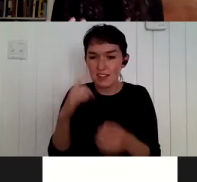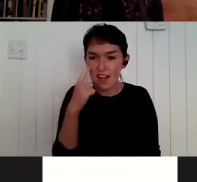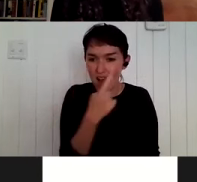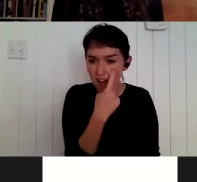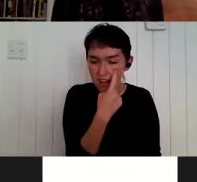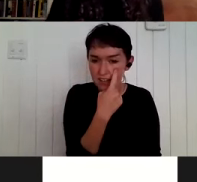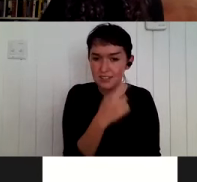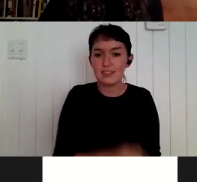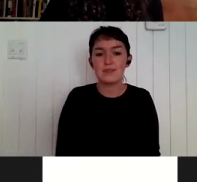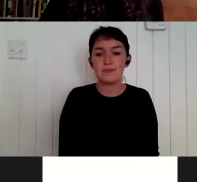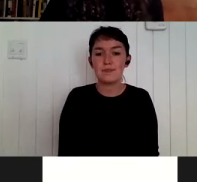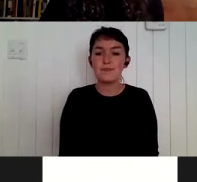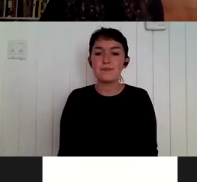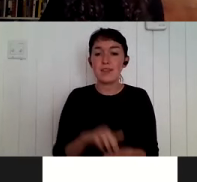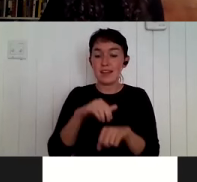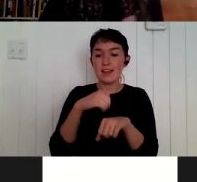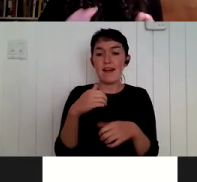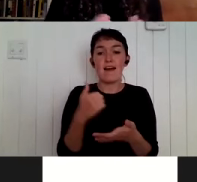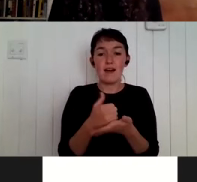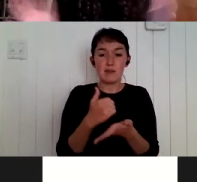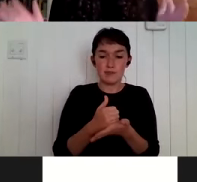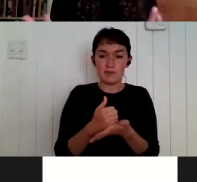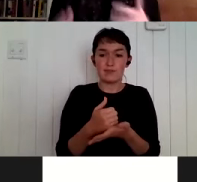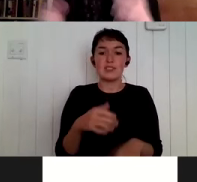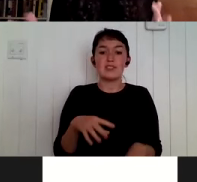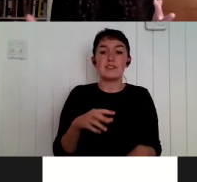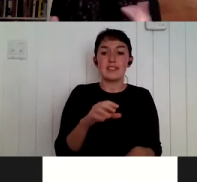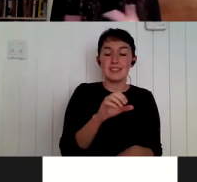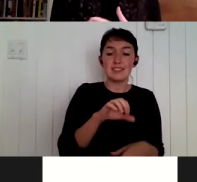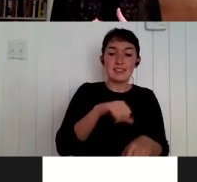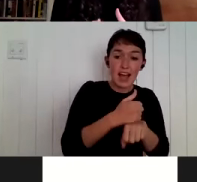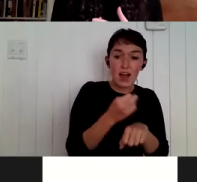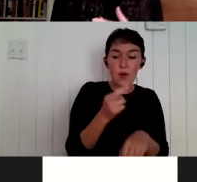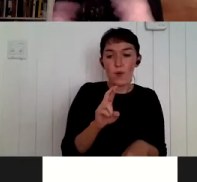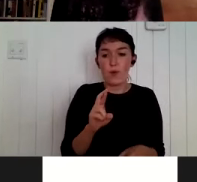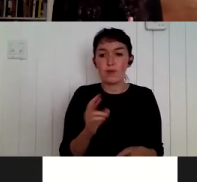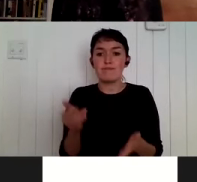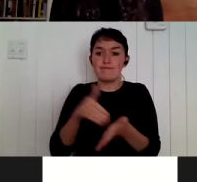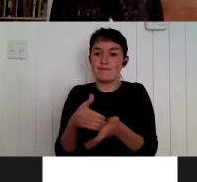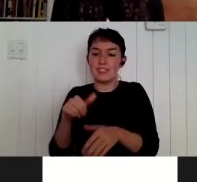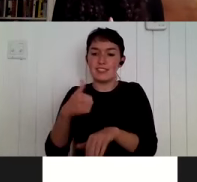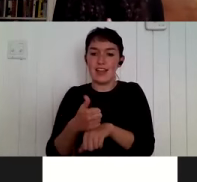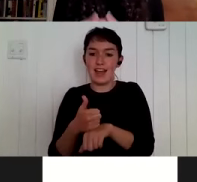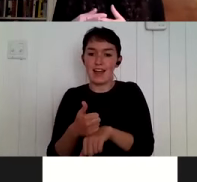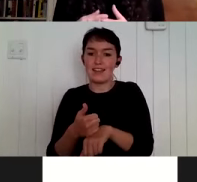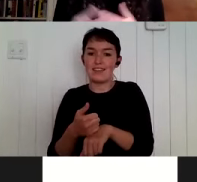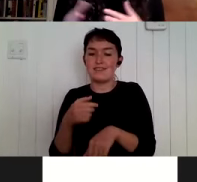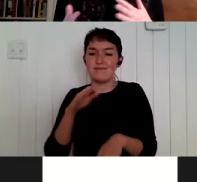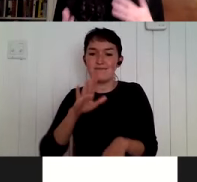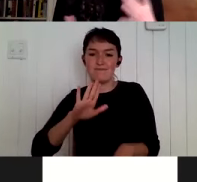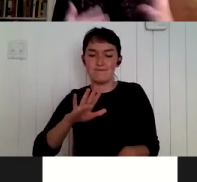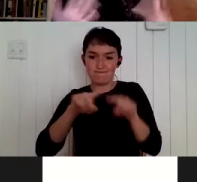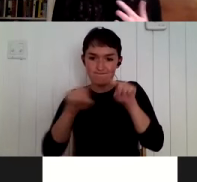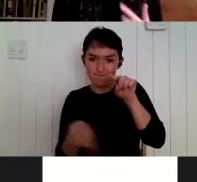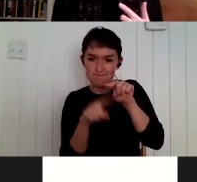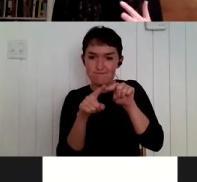your circadian rhythms. And on that note, anyone who has experienced jet lag knows that this is